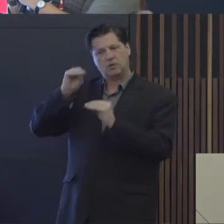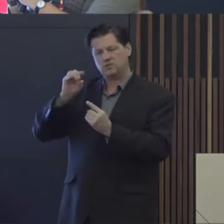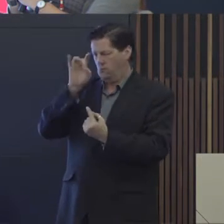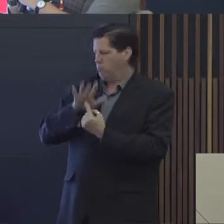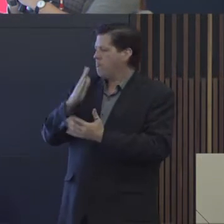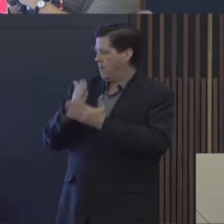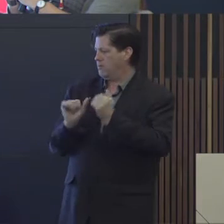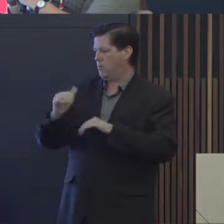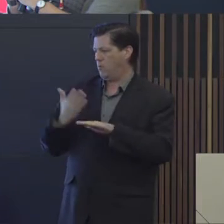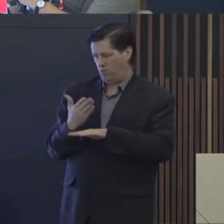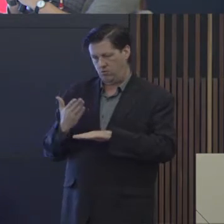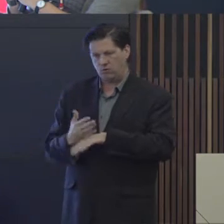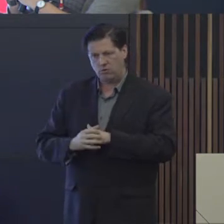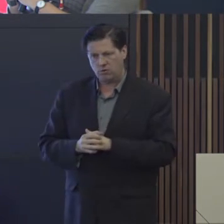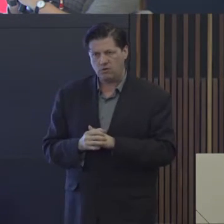significant part of its work.